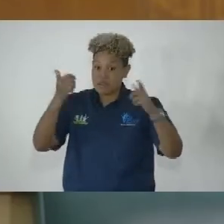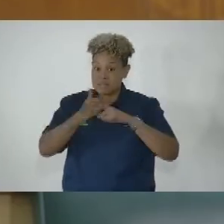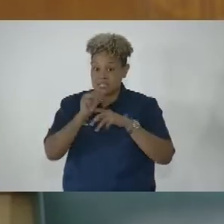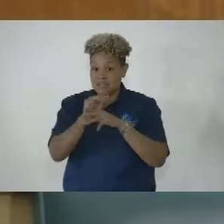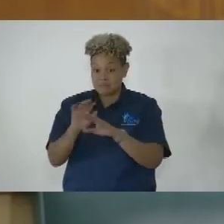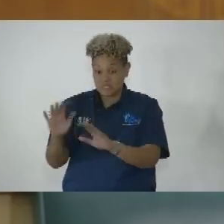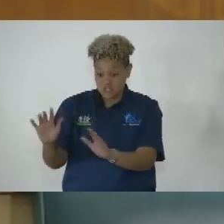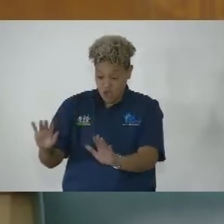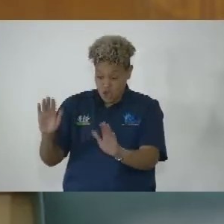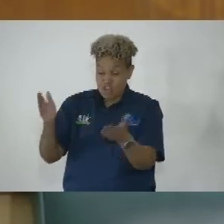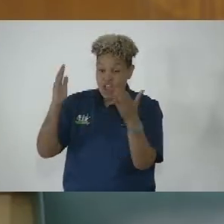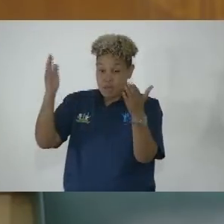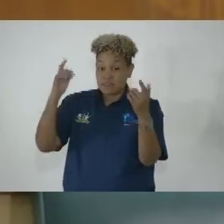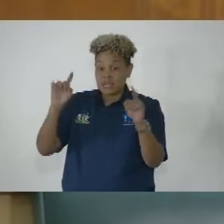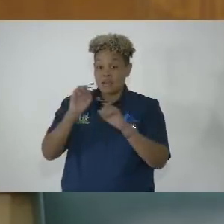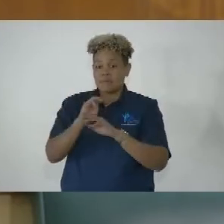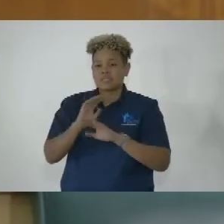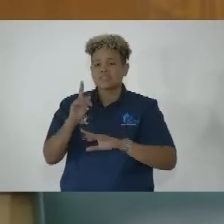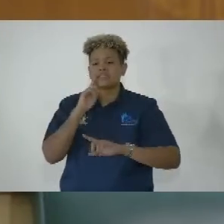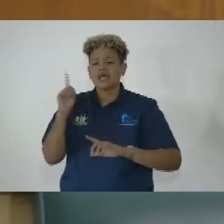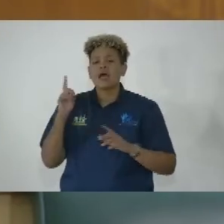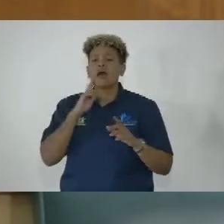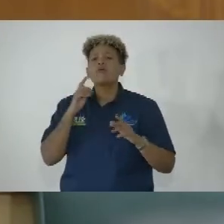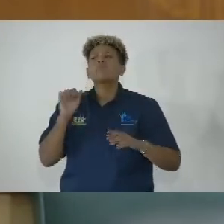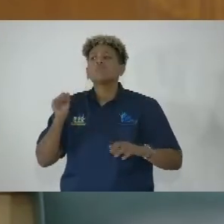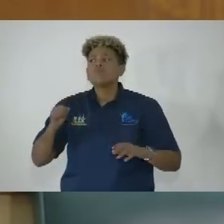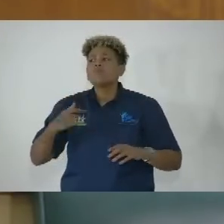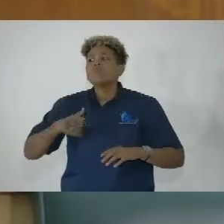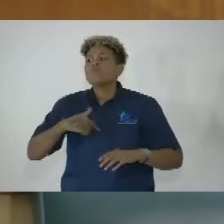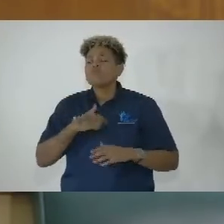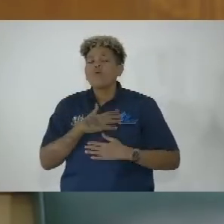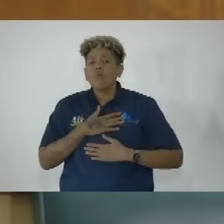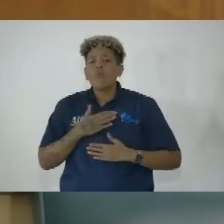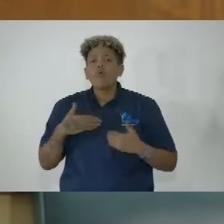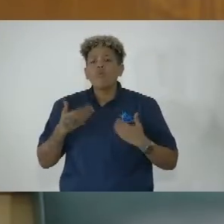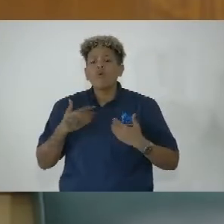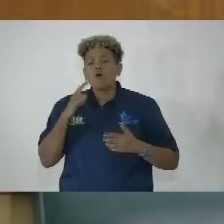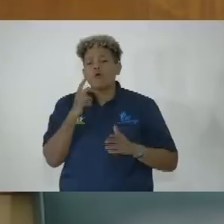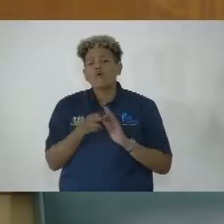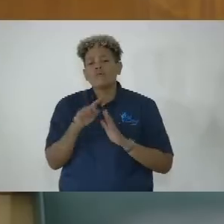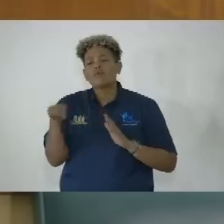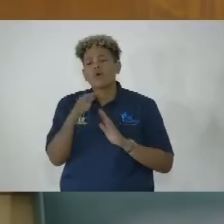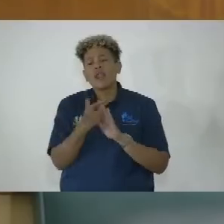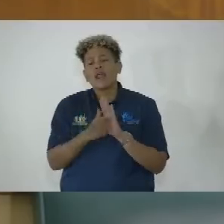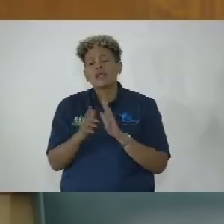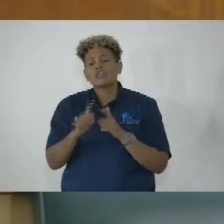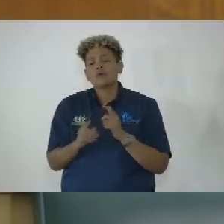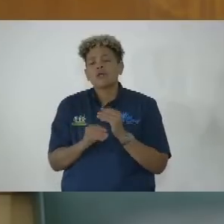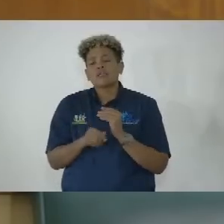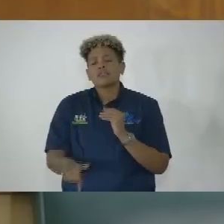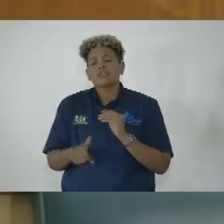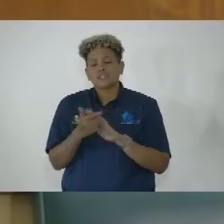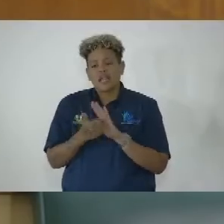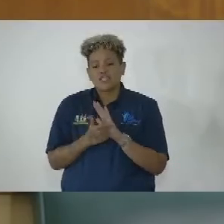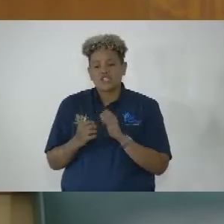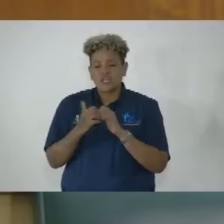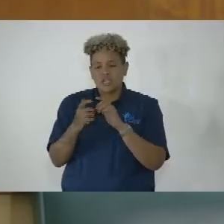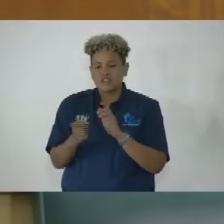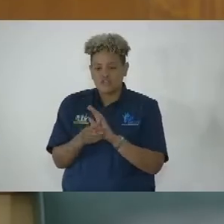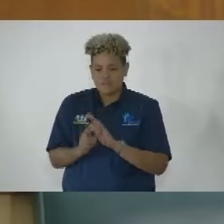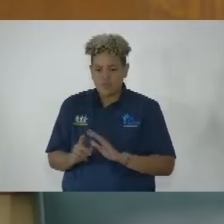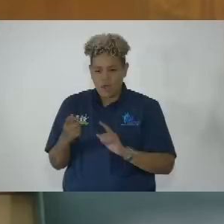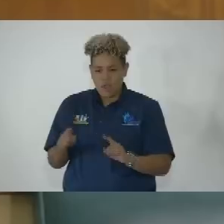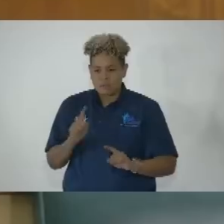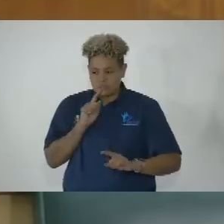Minister, that compelled us to review those legislation and this legislation. So